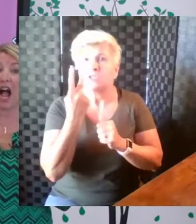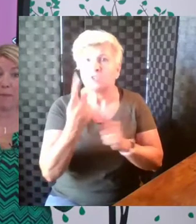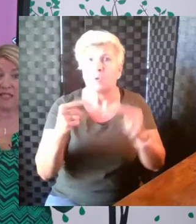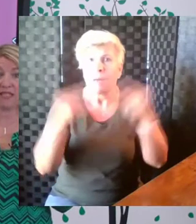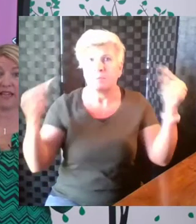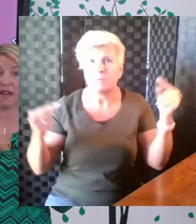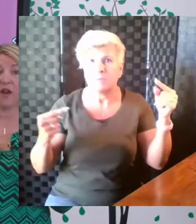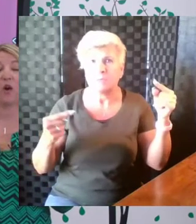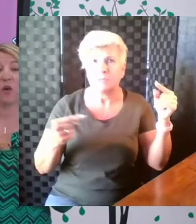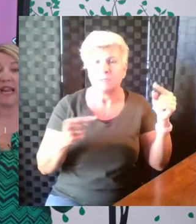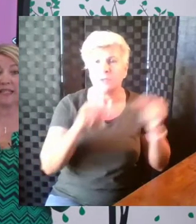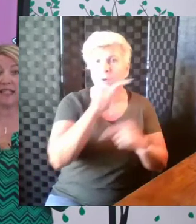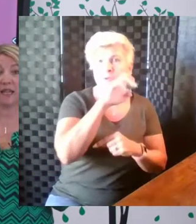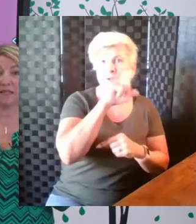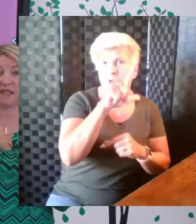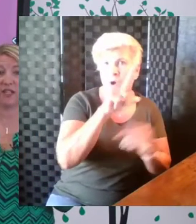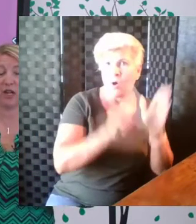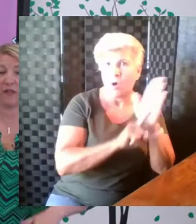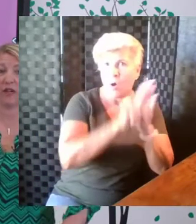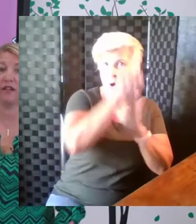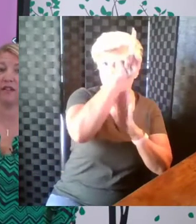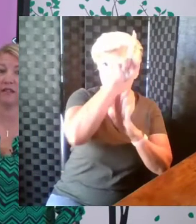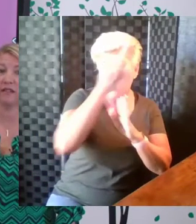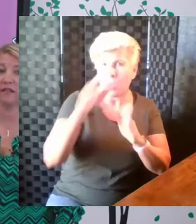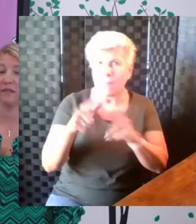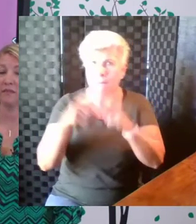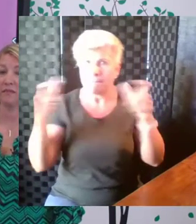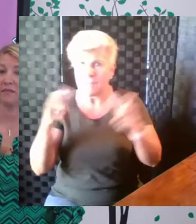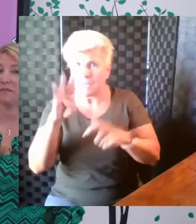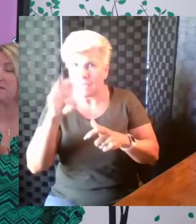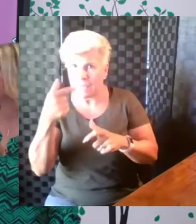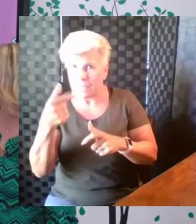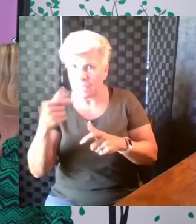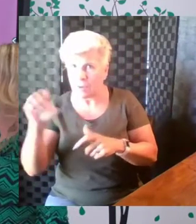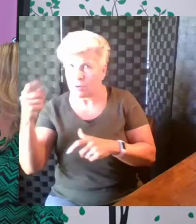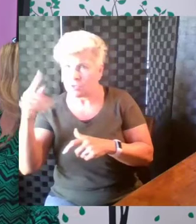the opposite or antonyms of each other?